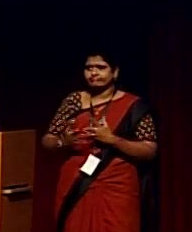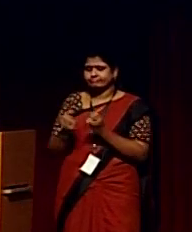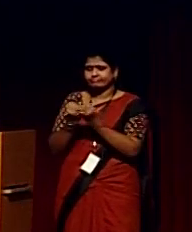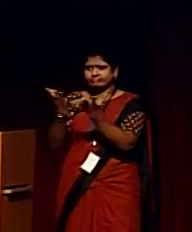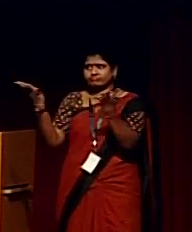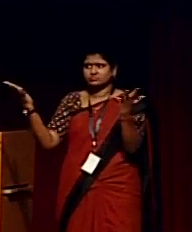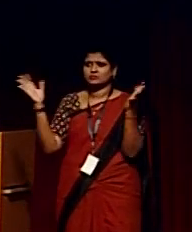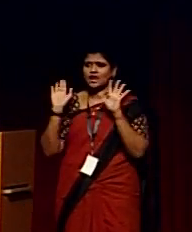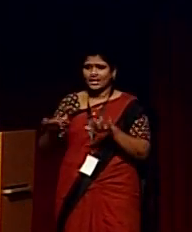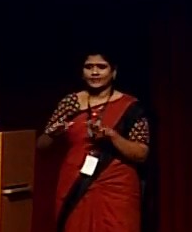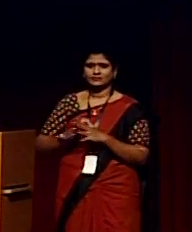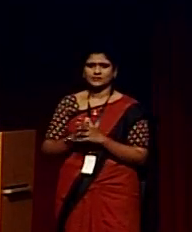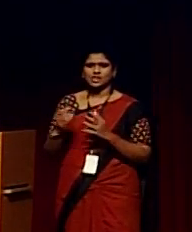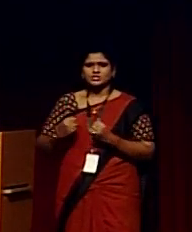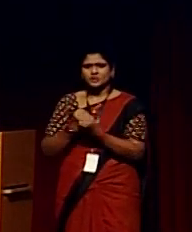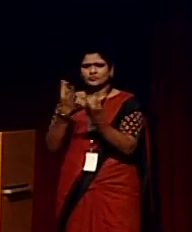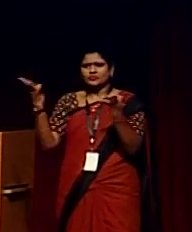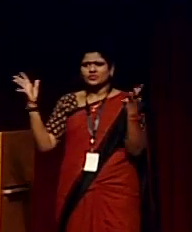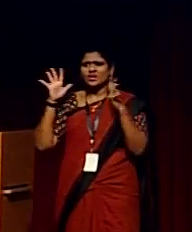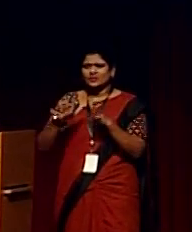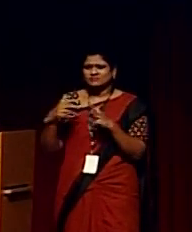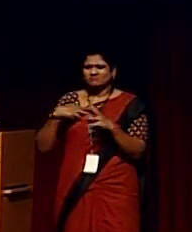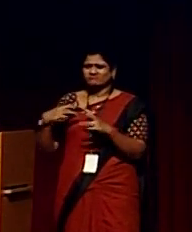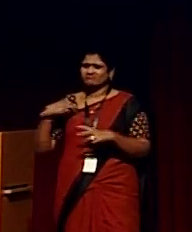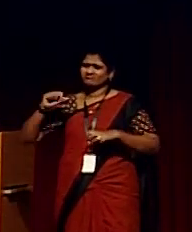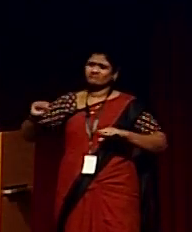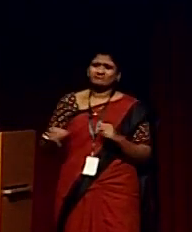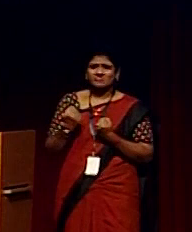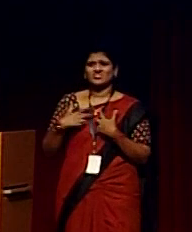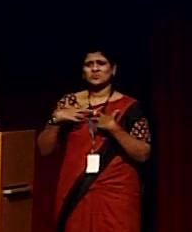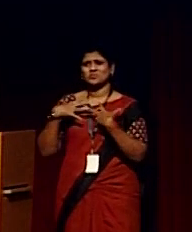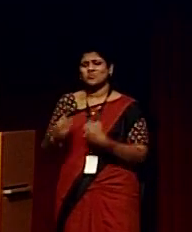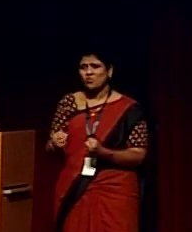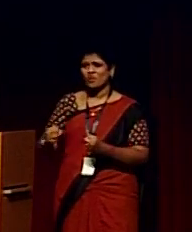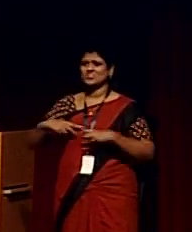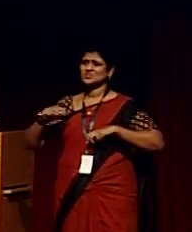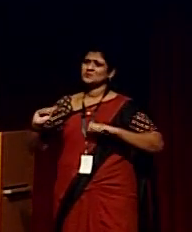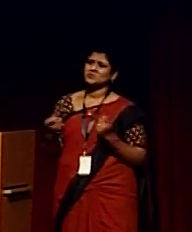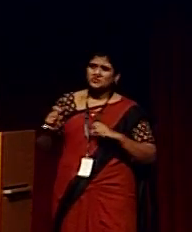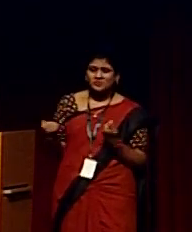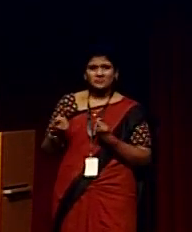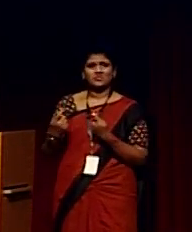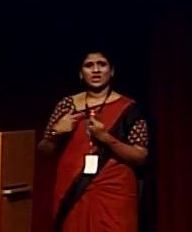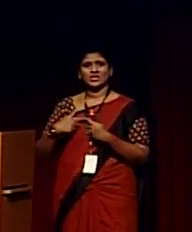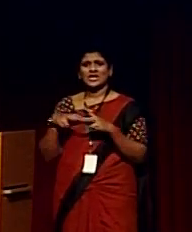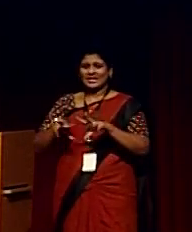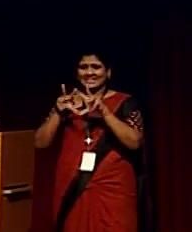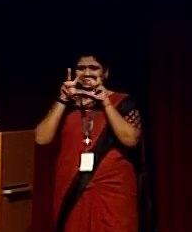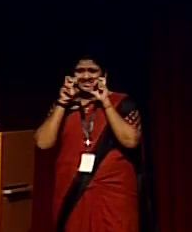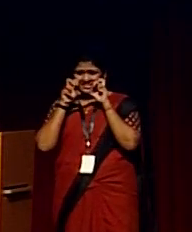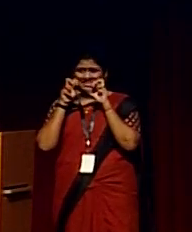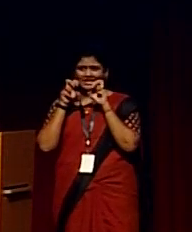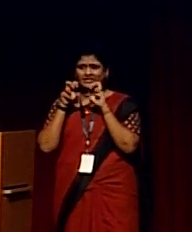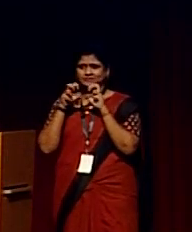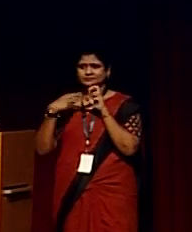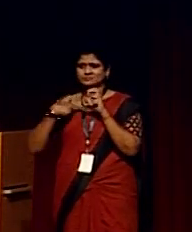with new concepts, constantly we're creating new vernacular. We need effectively a way how to capture that without